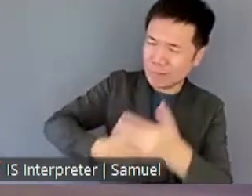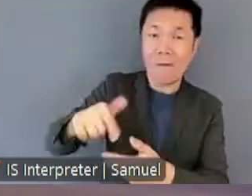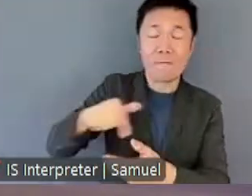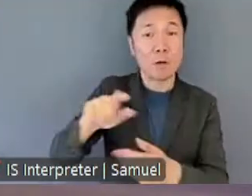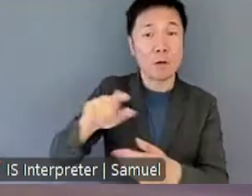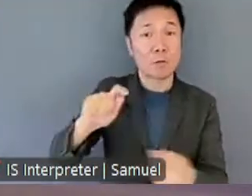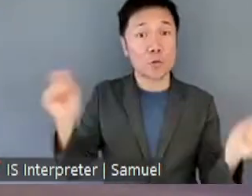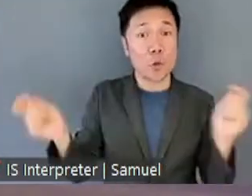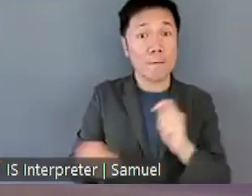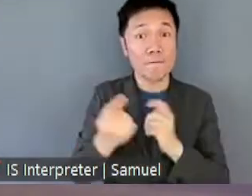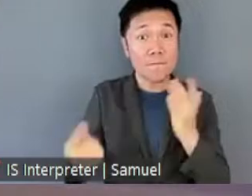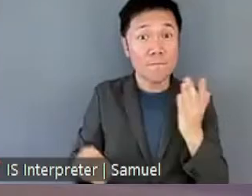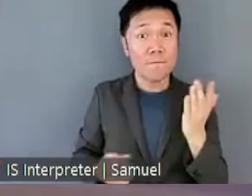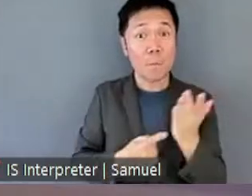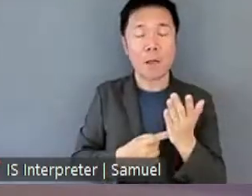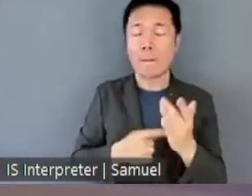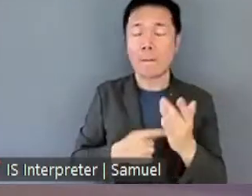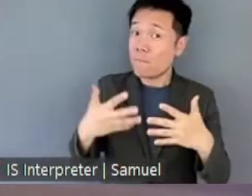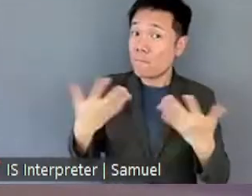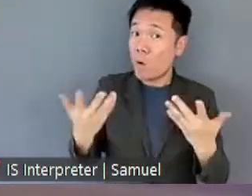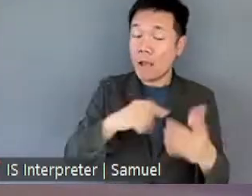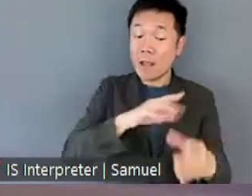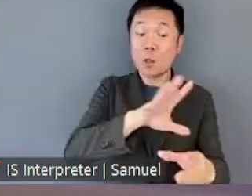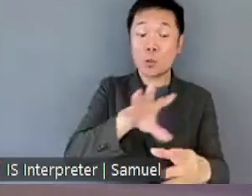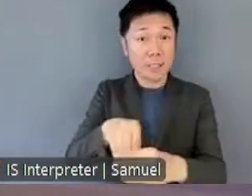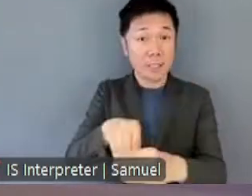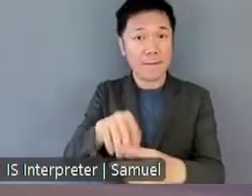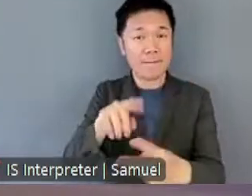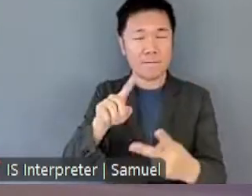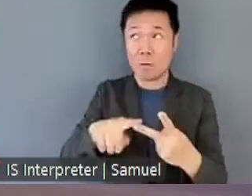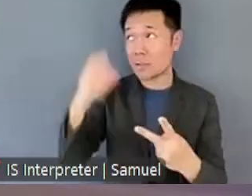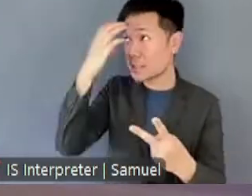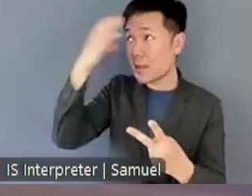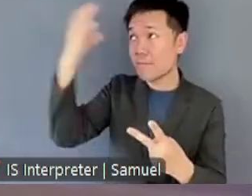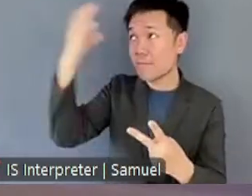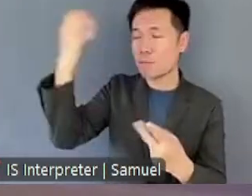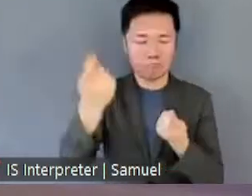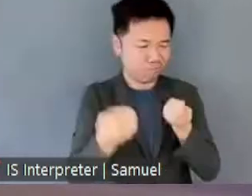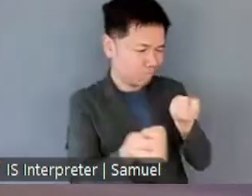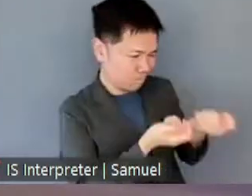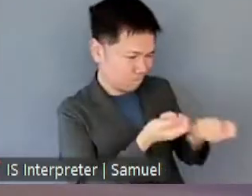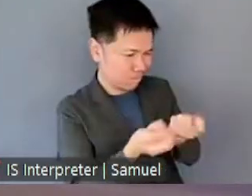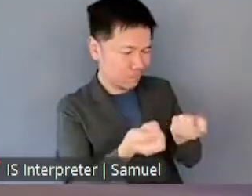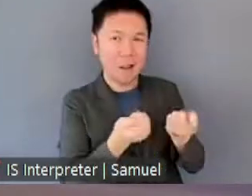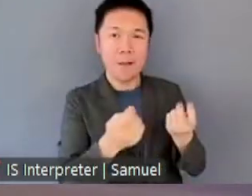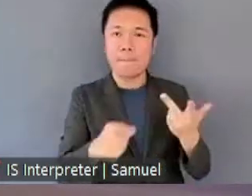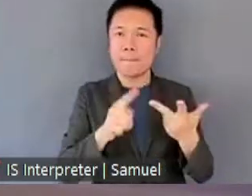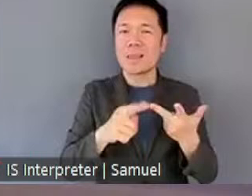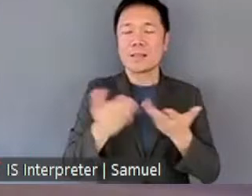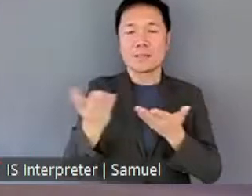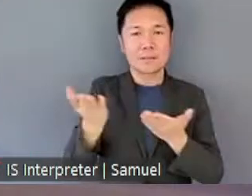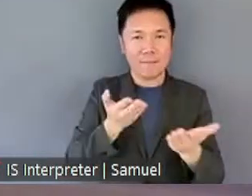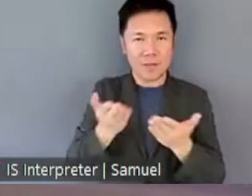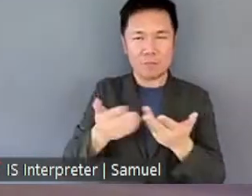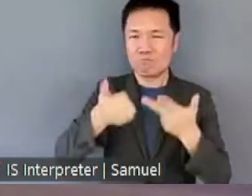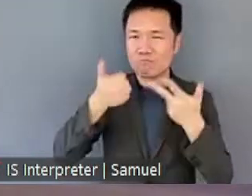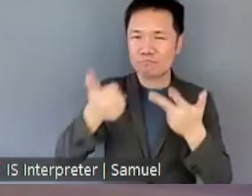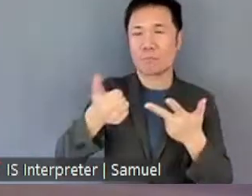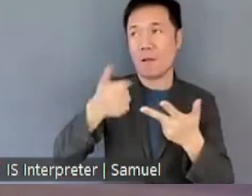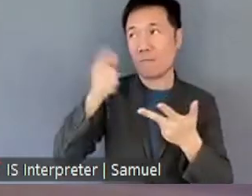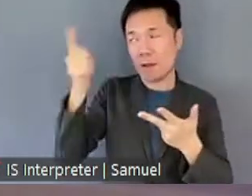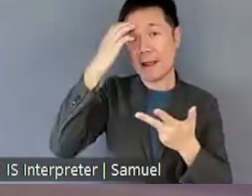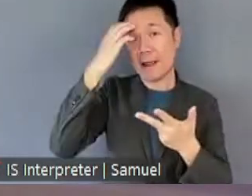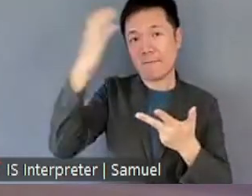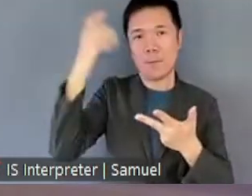in driving inclusive economic growth, efficient governance, and enhanced public service delivery. Our nation's